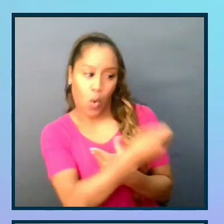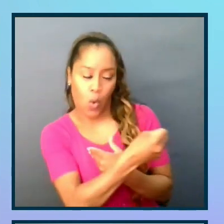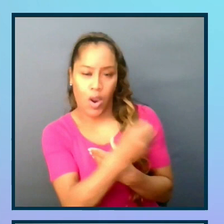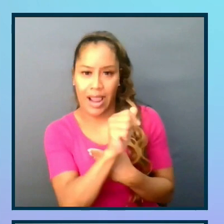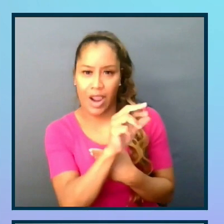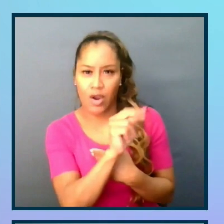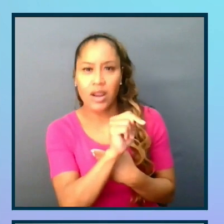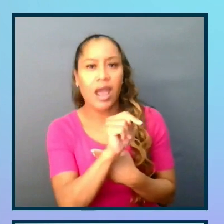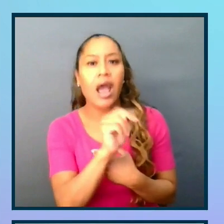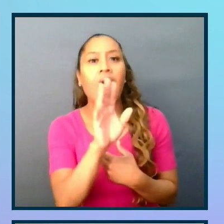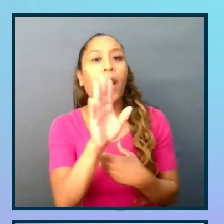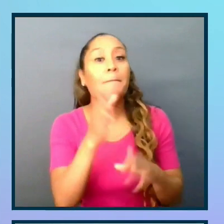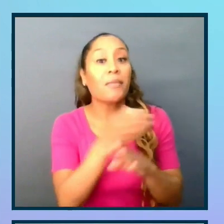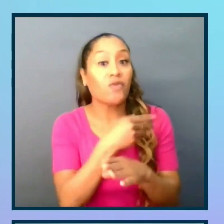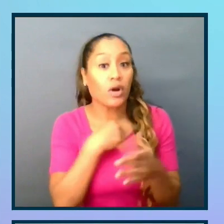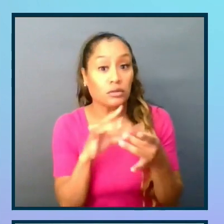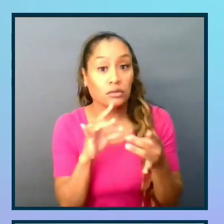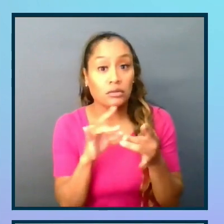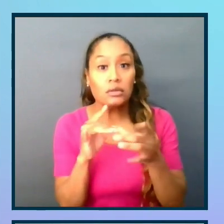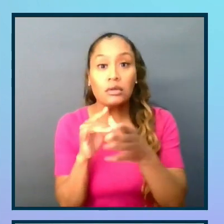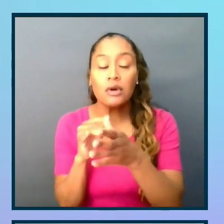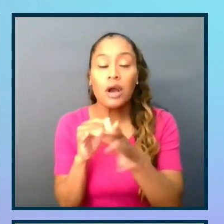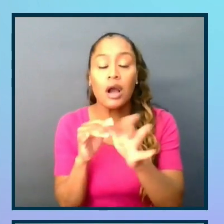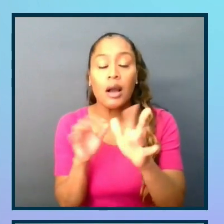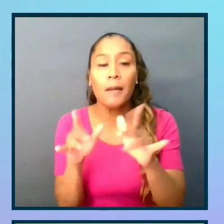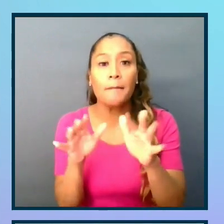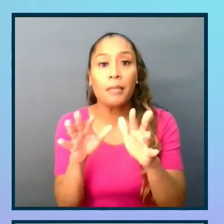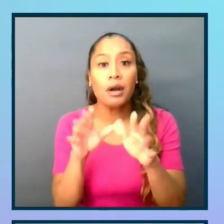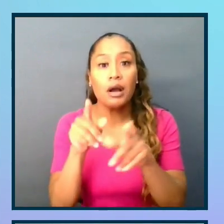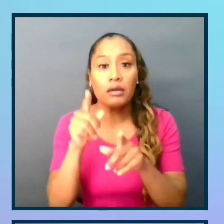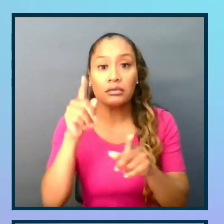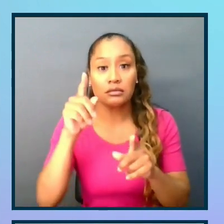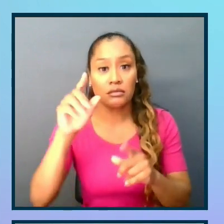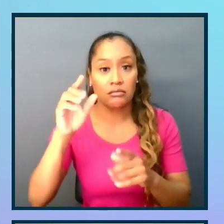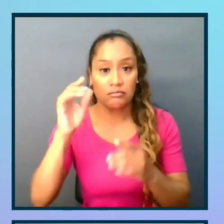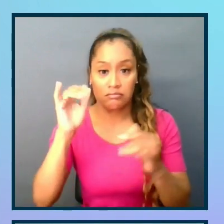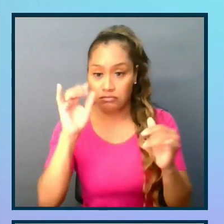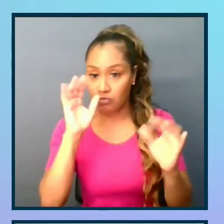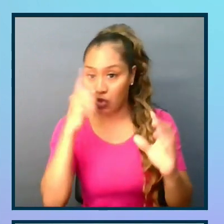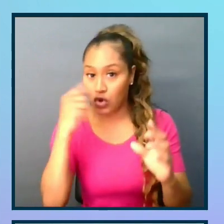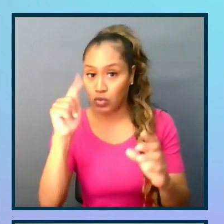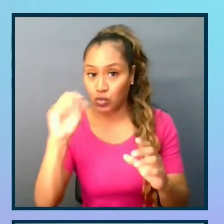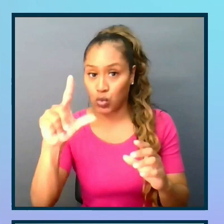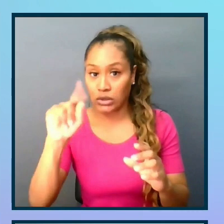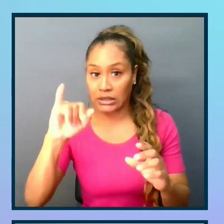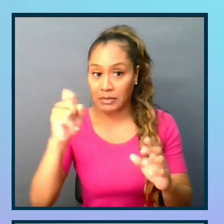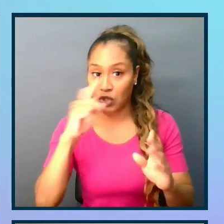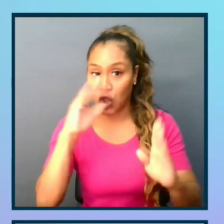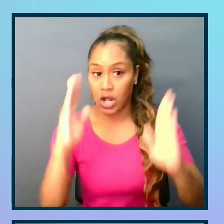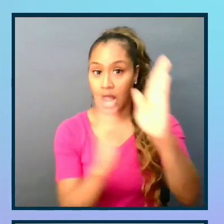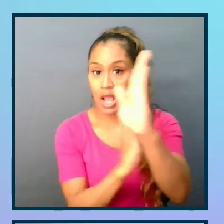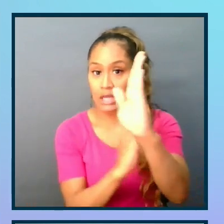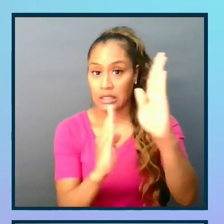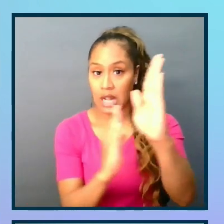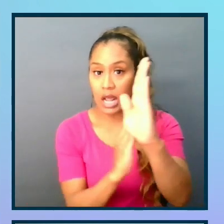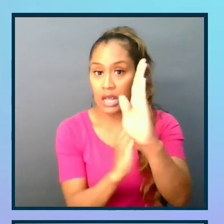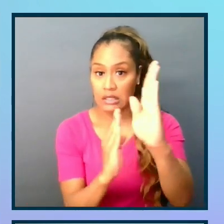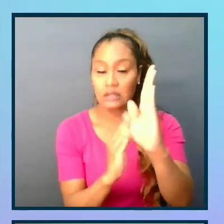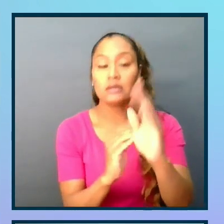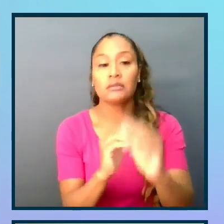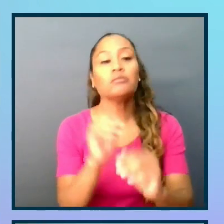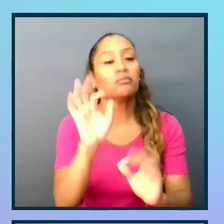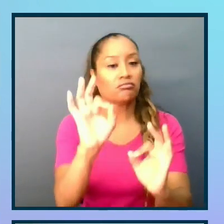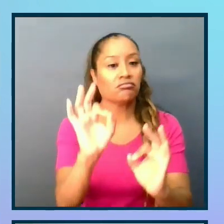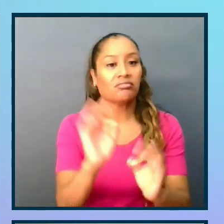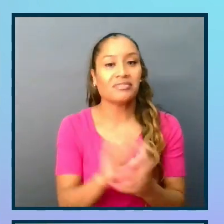hey, before I do that, do the alignment of the tooltips look right to you? Looks about right. Yeah, it looks like it fixed those as well, which is great. Wow,